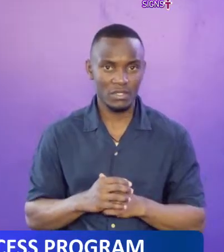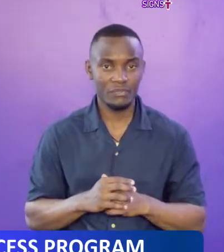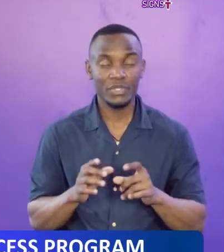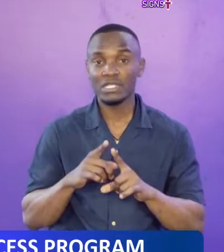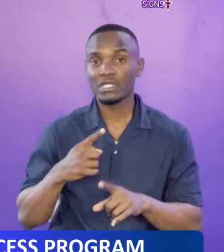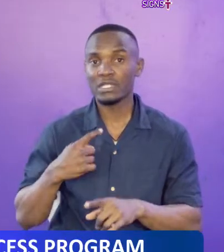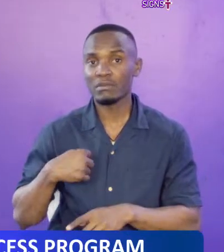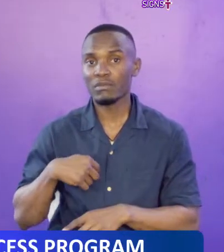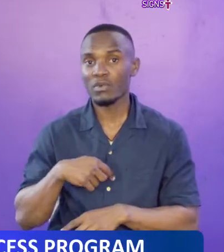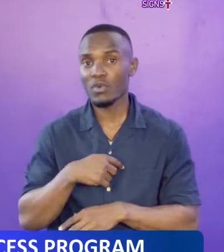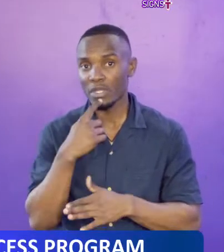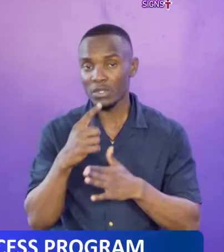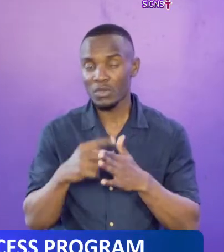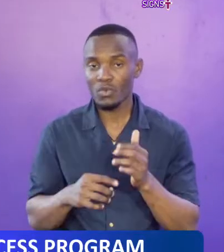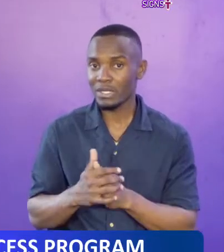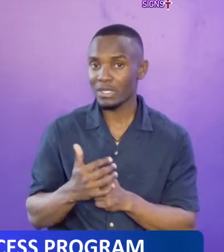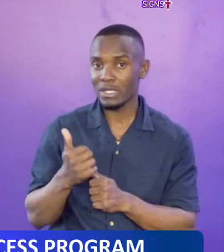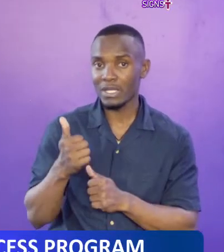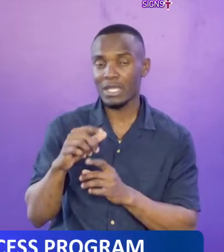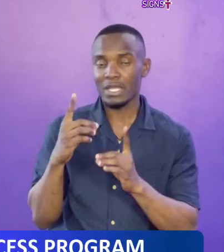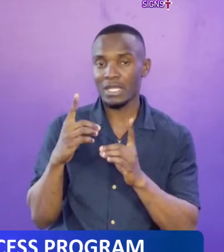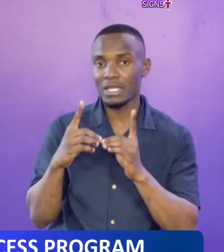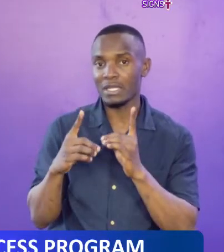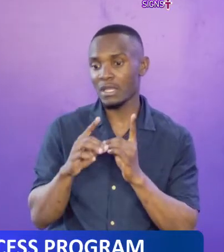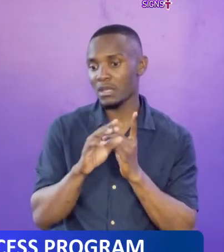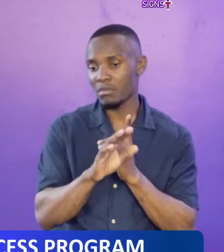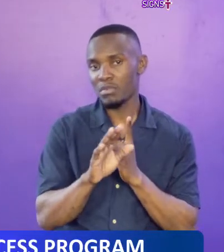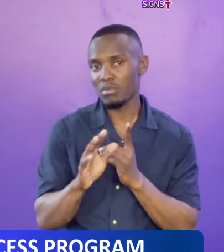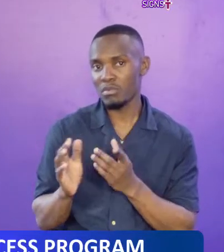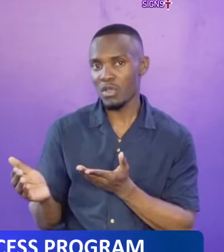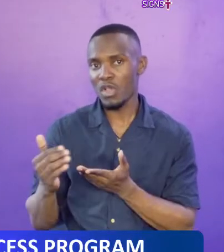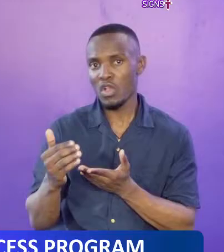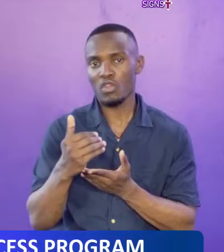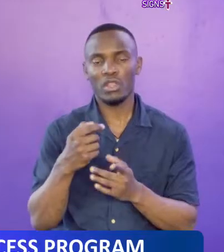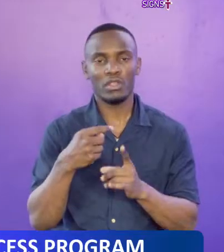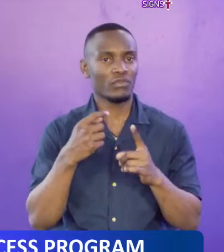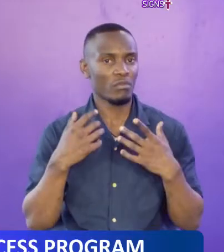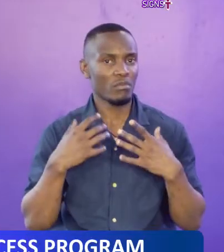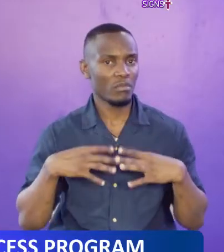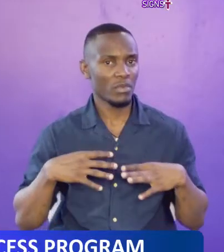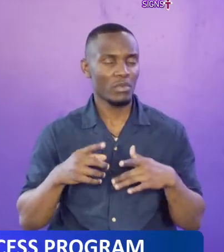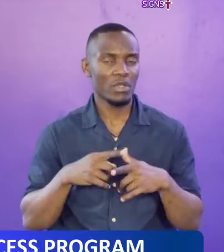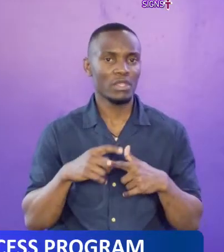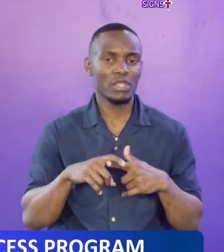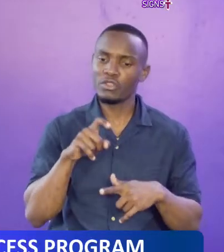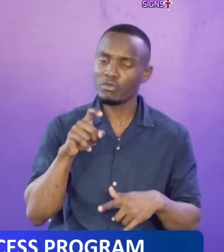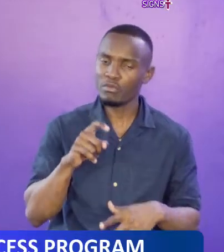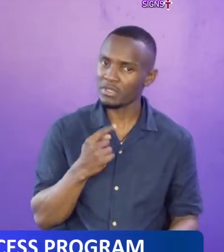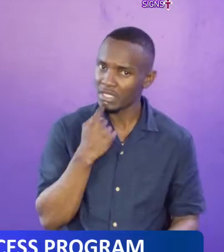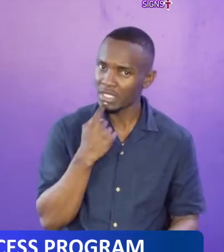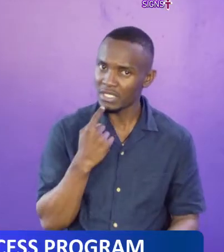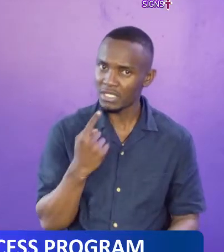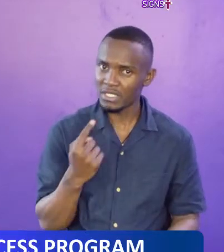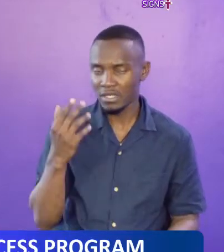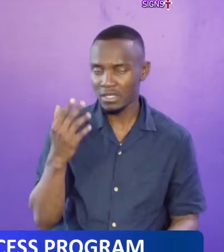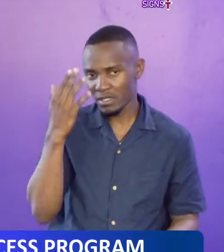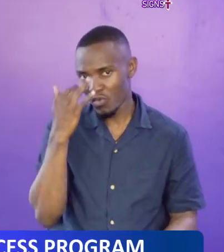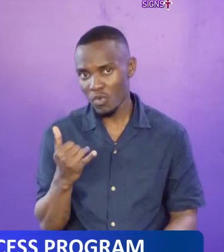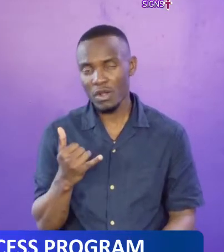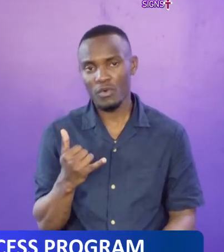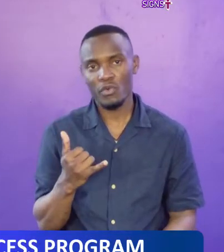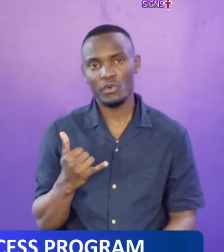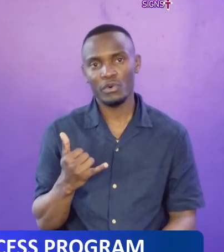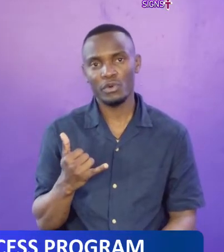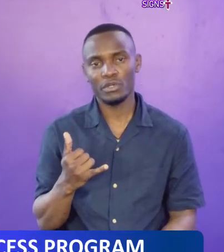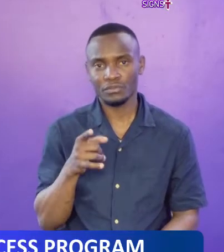whatever kind of data they collect from any other person, they have to be told why why such kind of